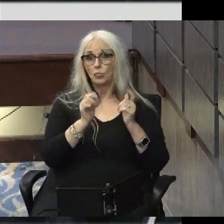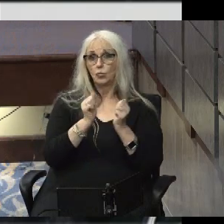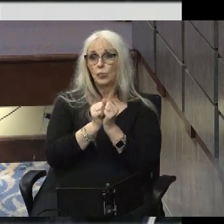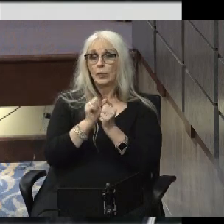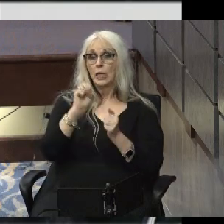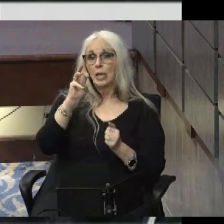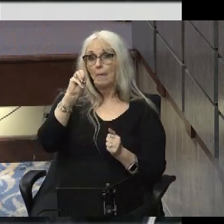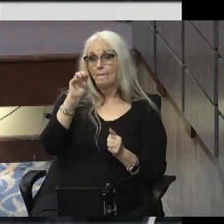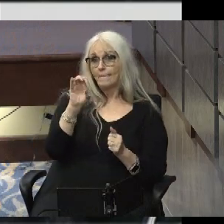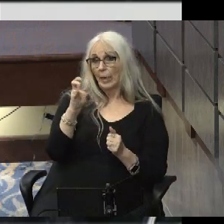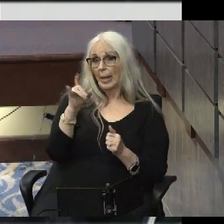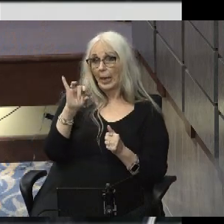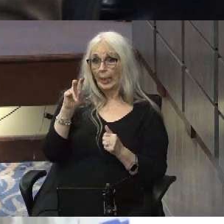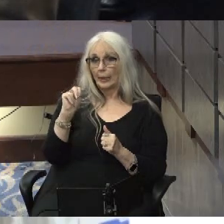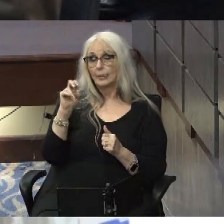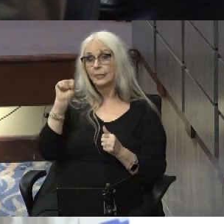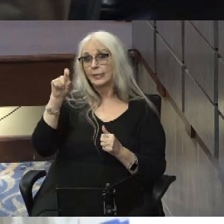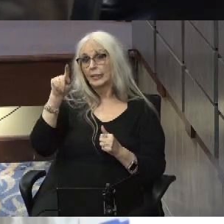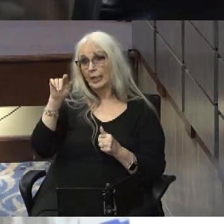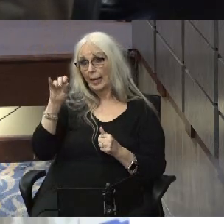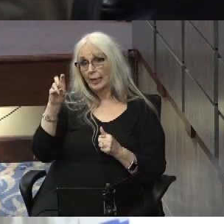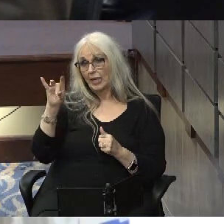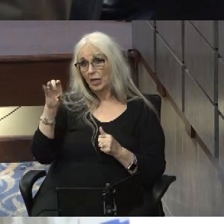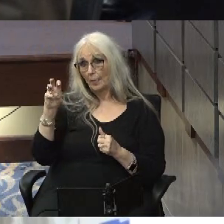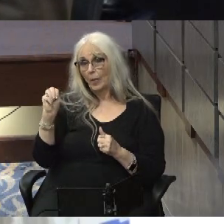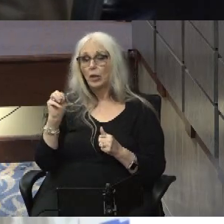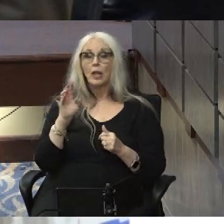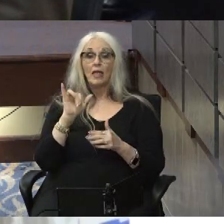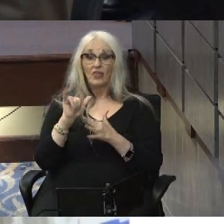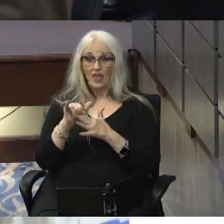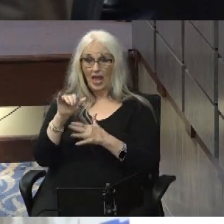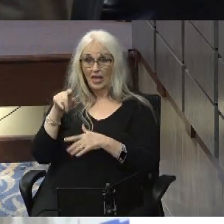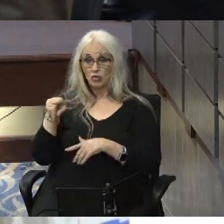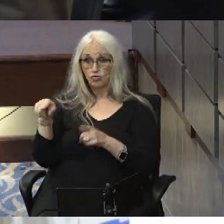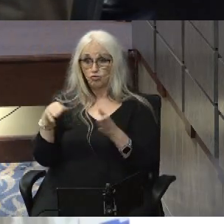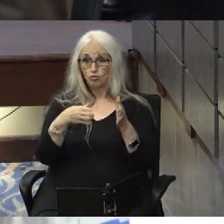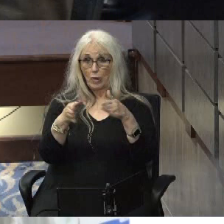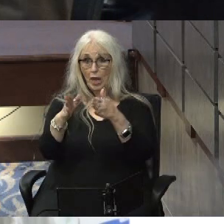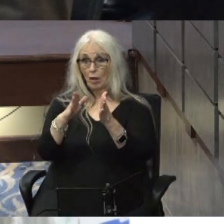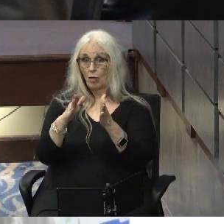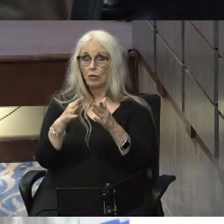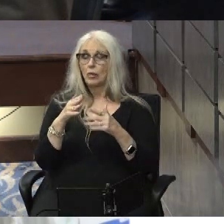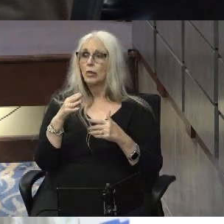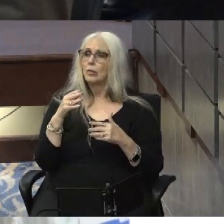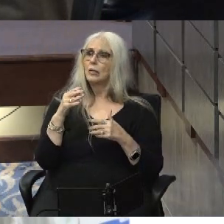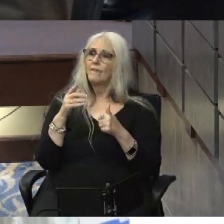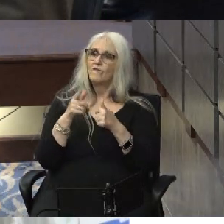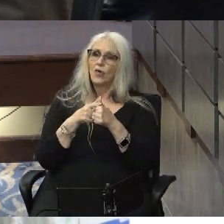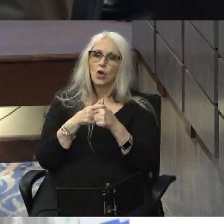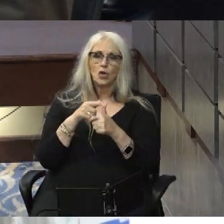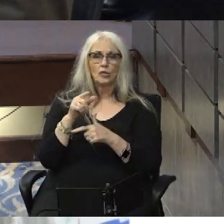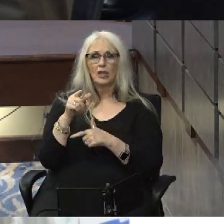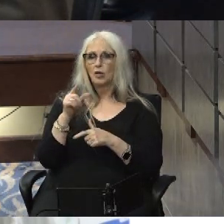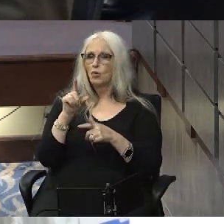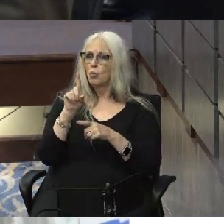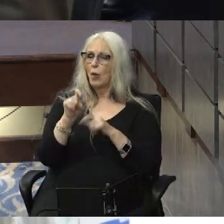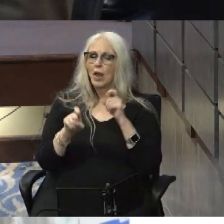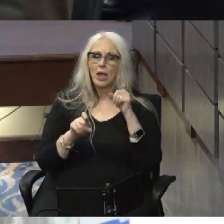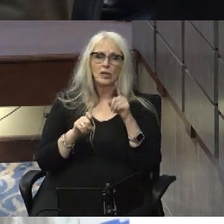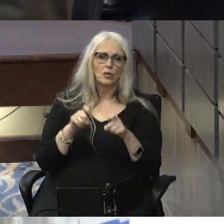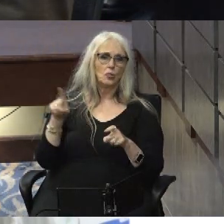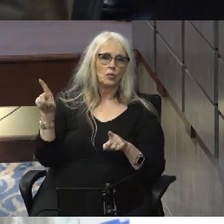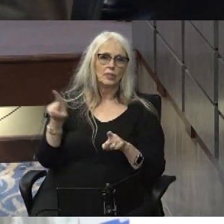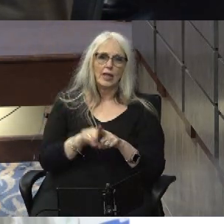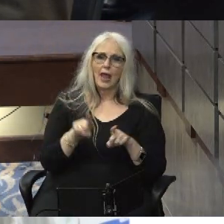know there's been some interruptions with the use of that trail, but when it went in, the standards question was the same, and I think we ended up